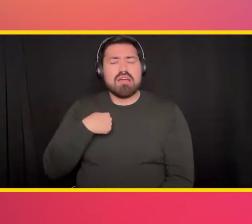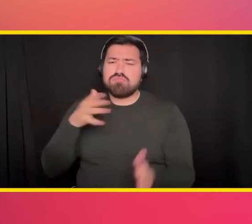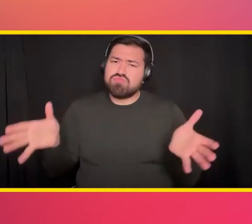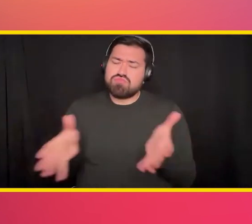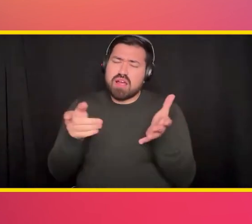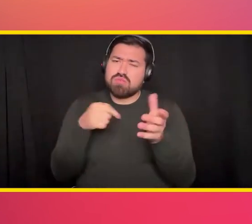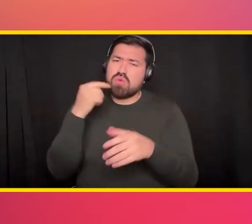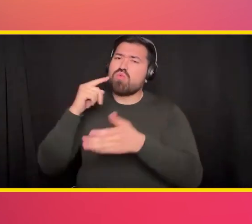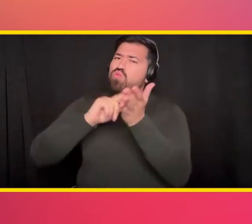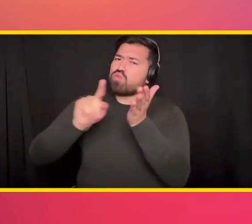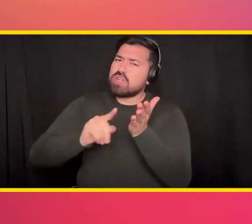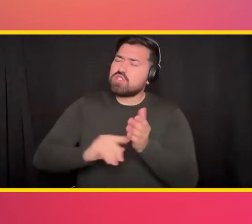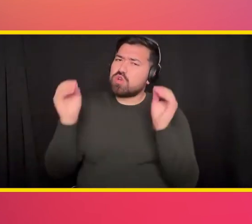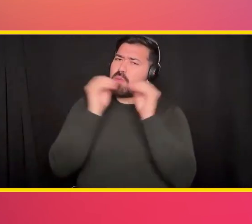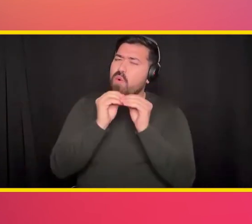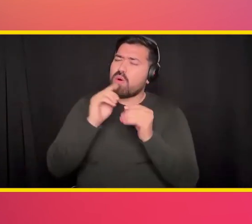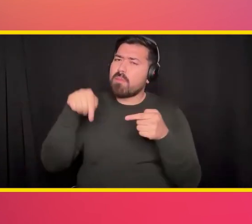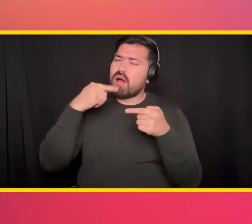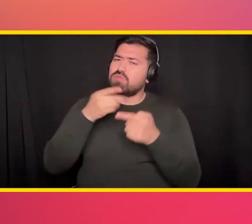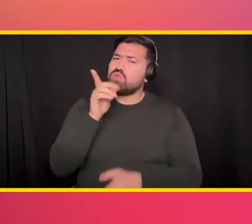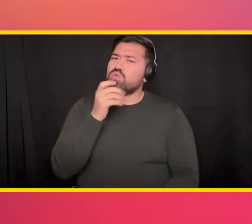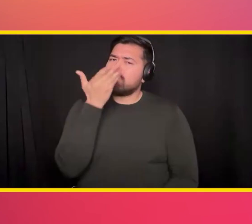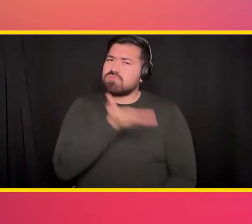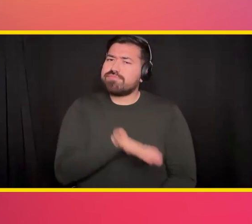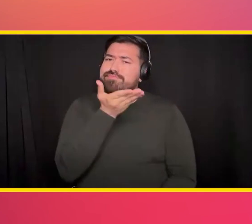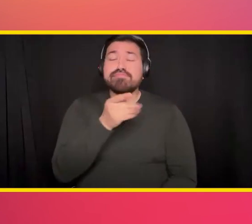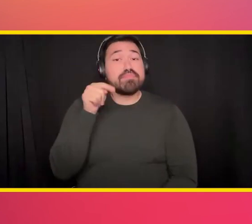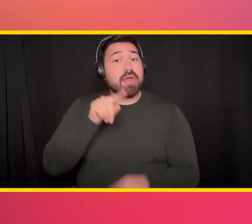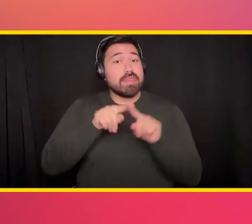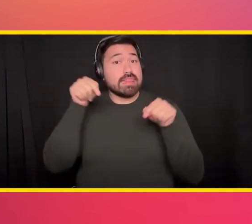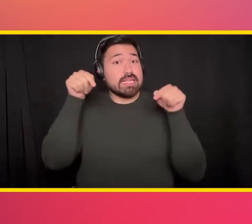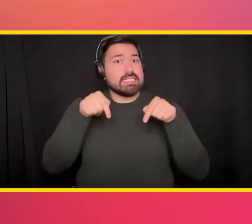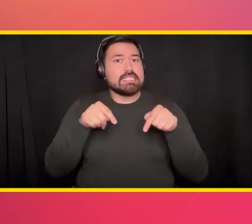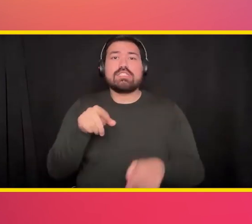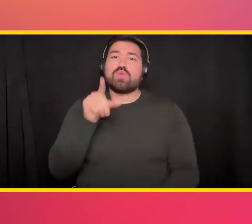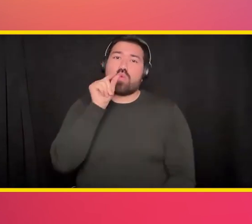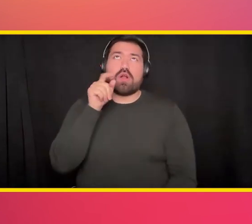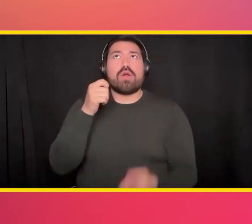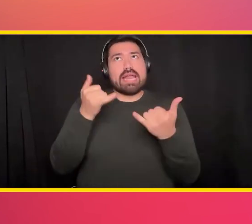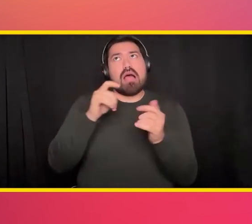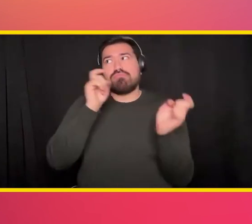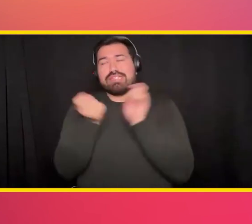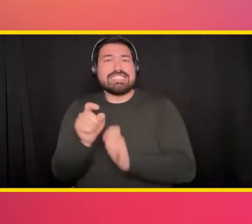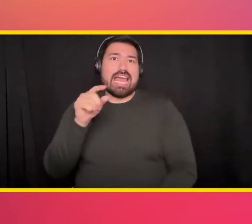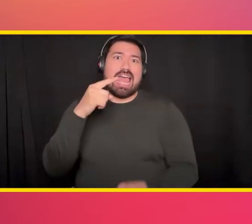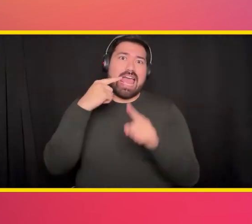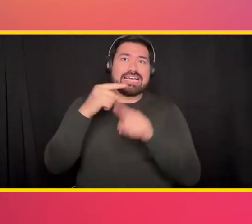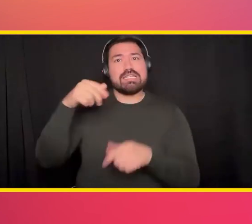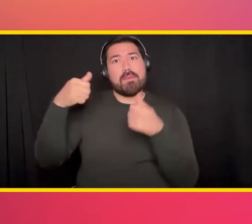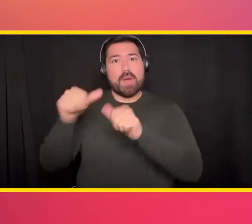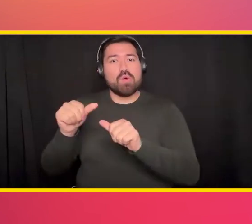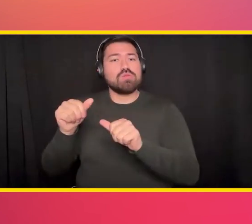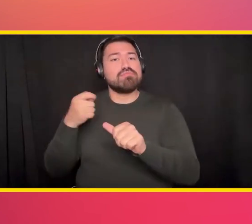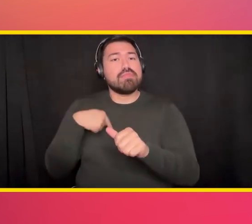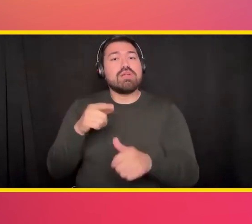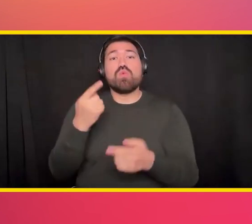research later. But in this series of Twitter, now X post, Christopher writes, we